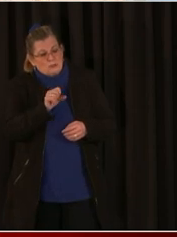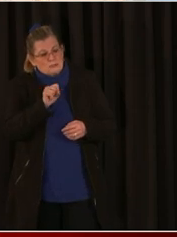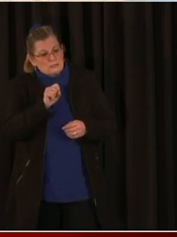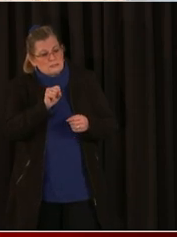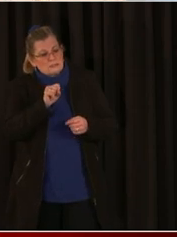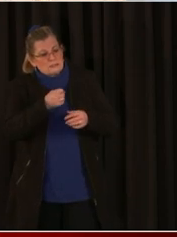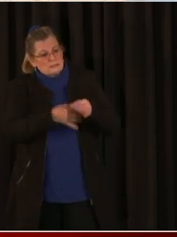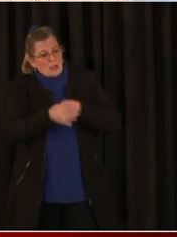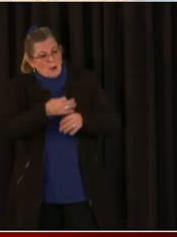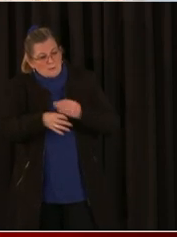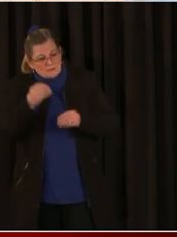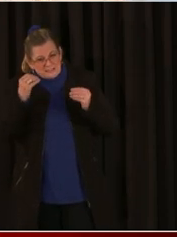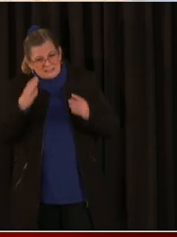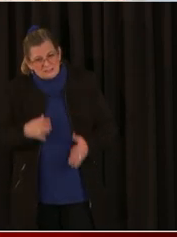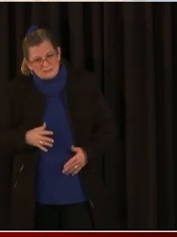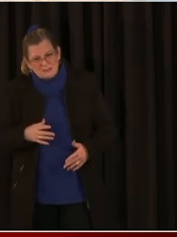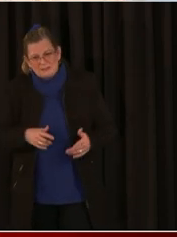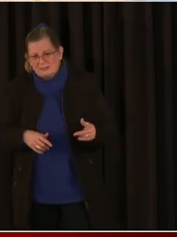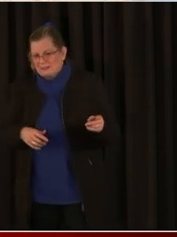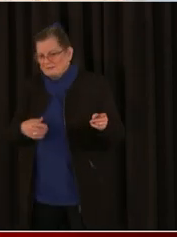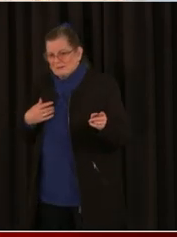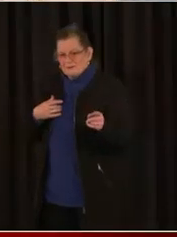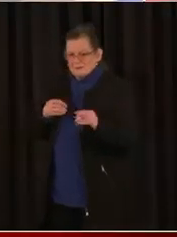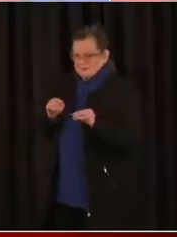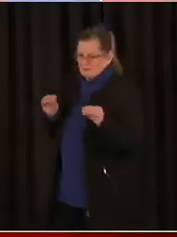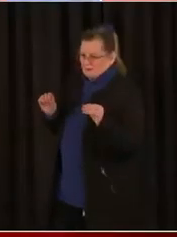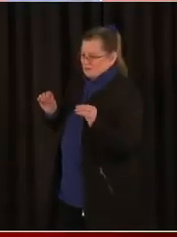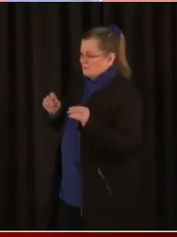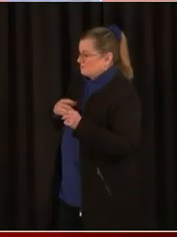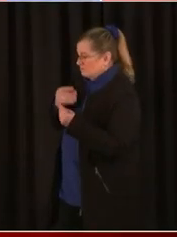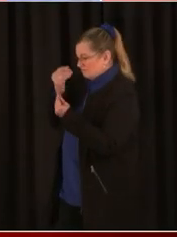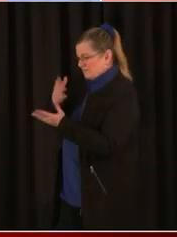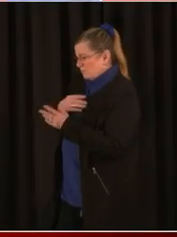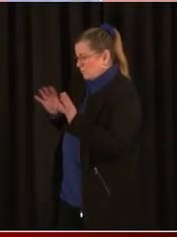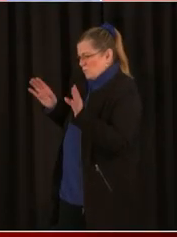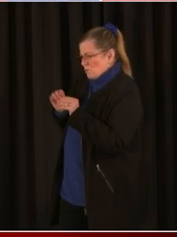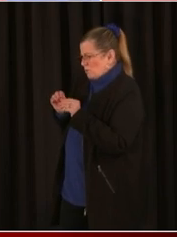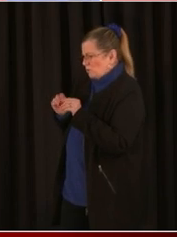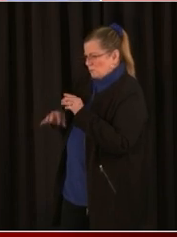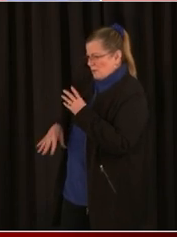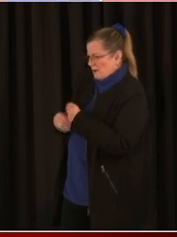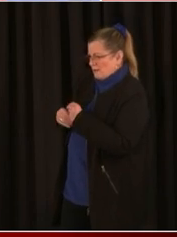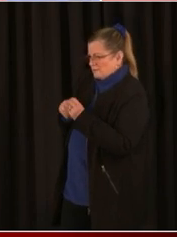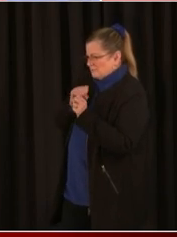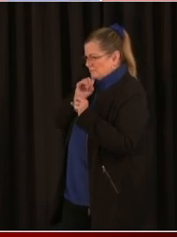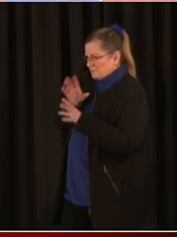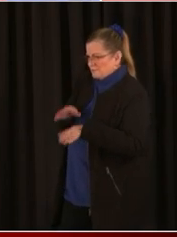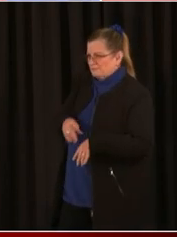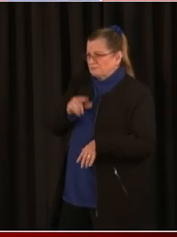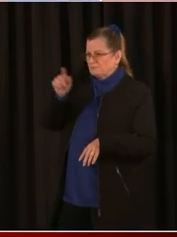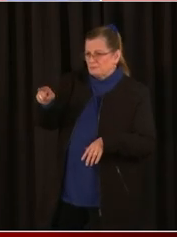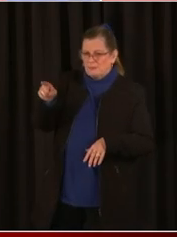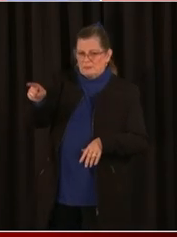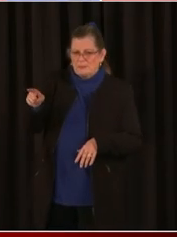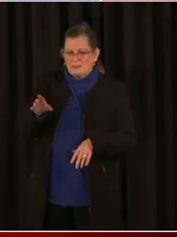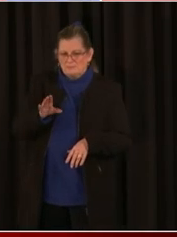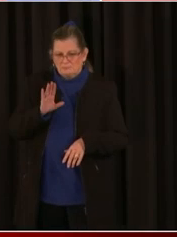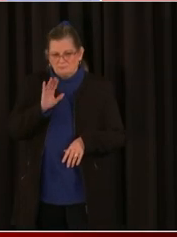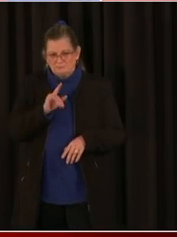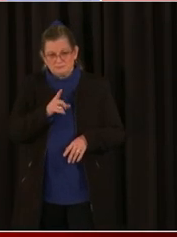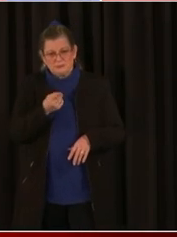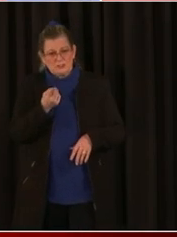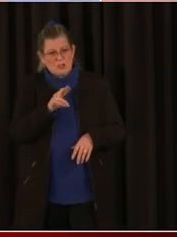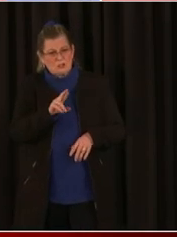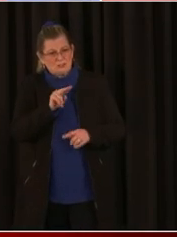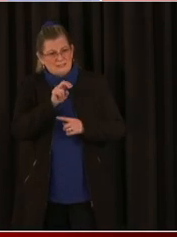call in case? I don't really have anything more to add right now, Perry. Okay, thank you. Yeah. Yes. For Dr. Nesbitt,